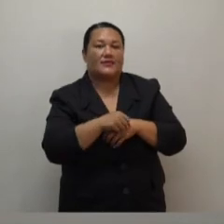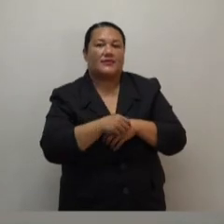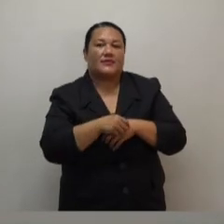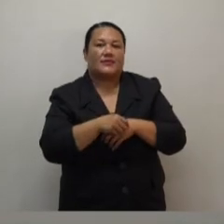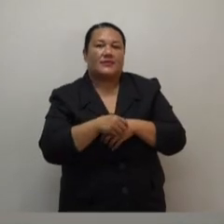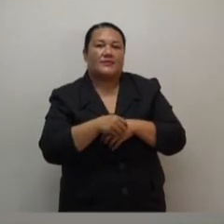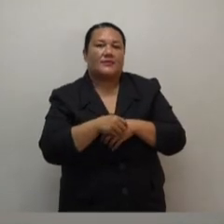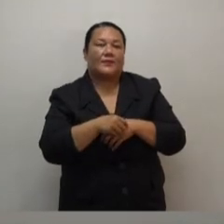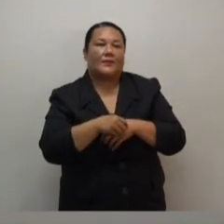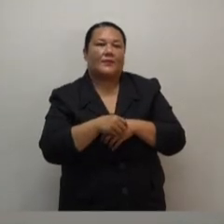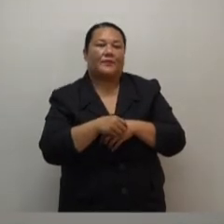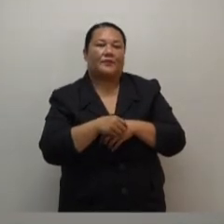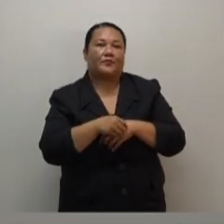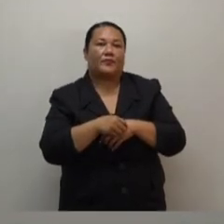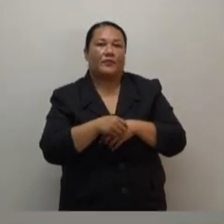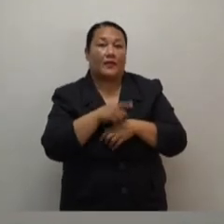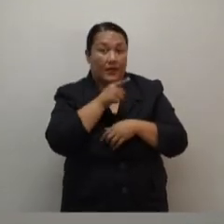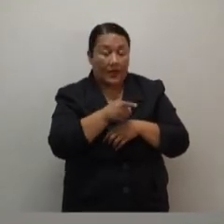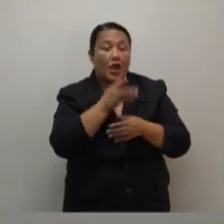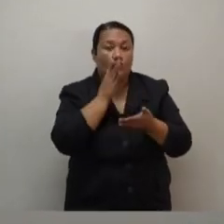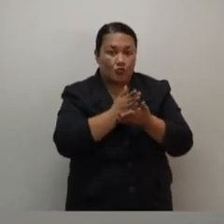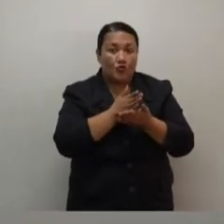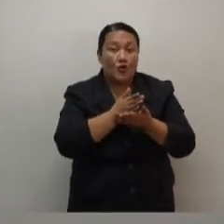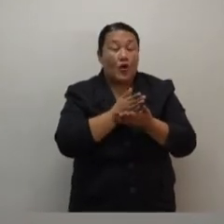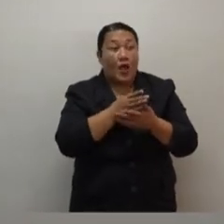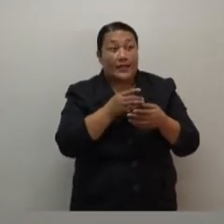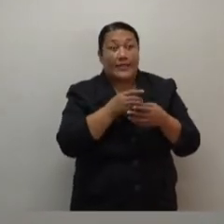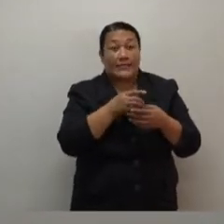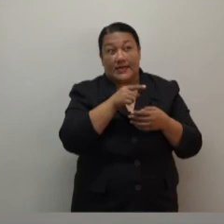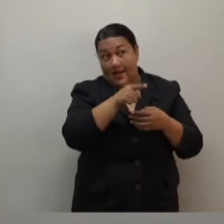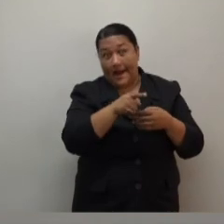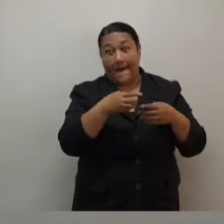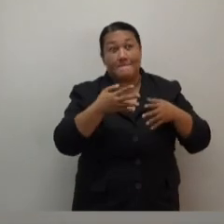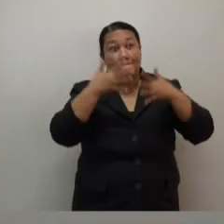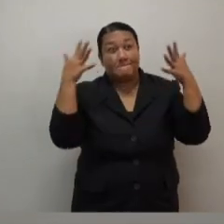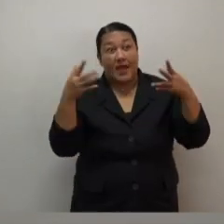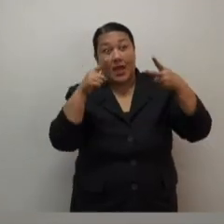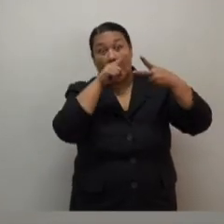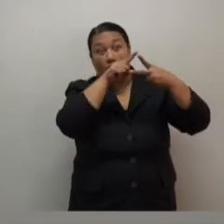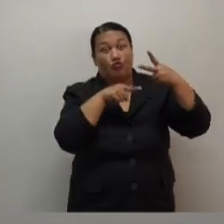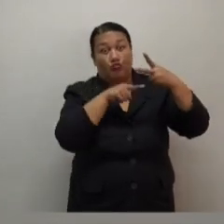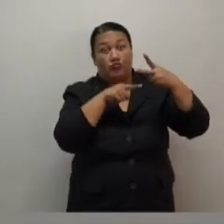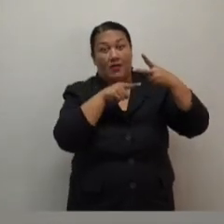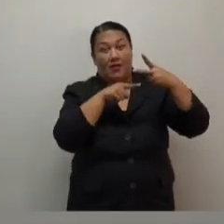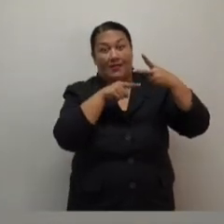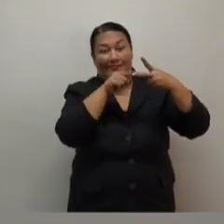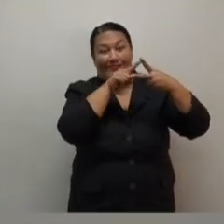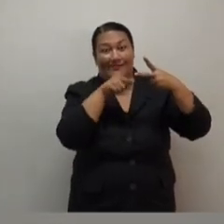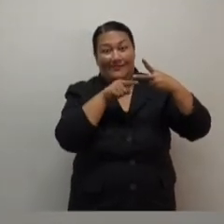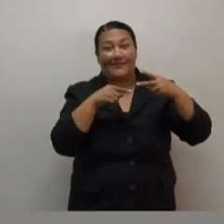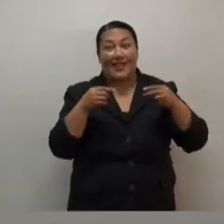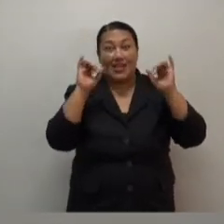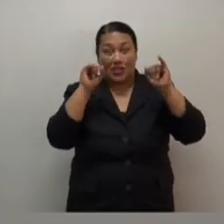matter. So they are the two major issues that we wanted to address. And we look forward to the